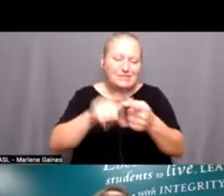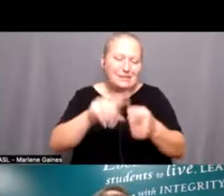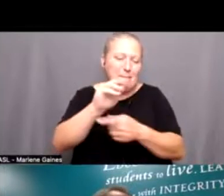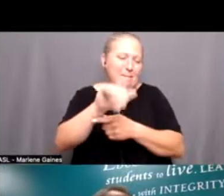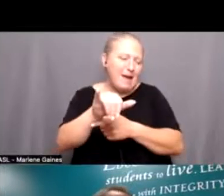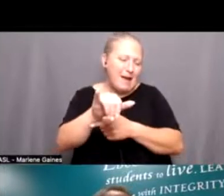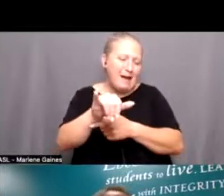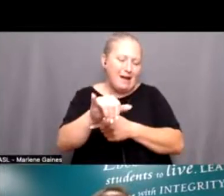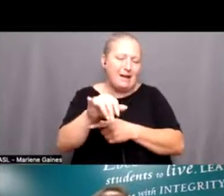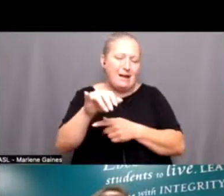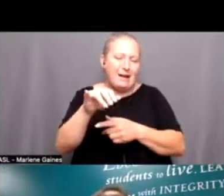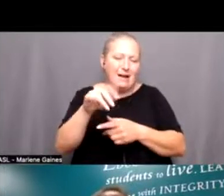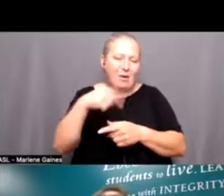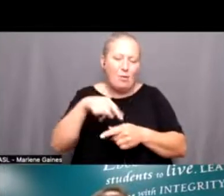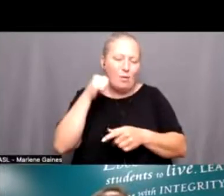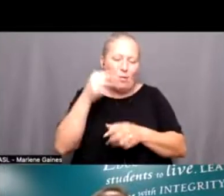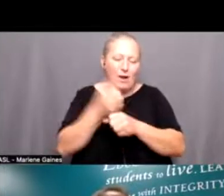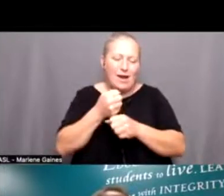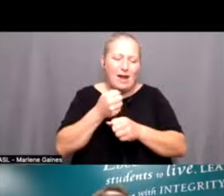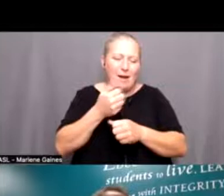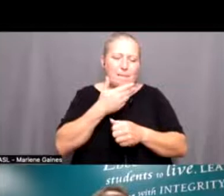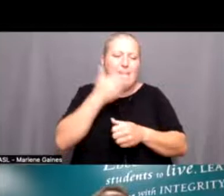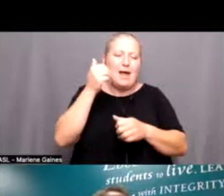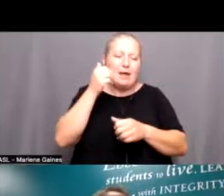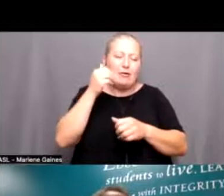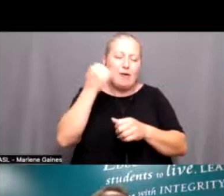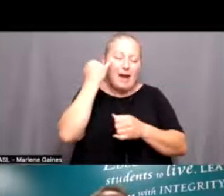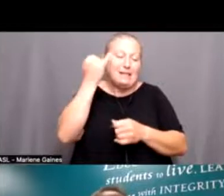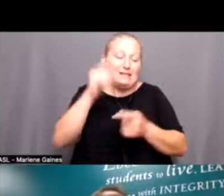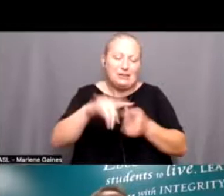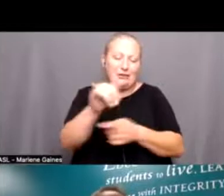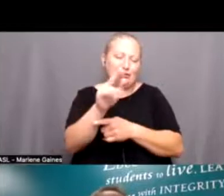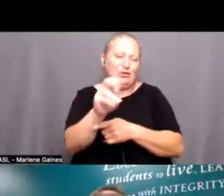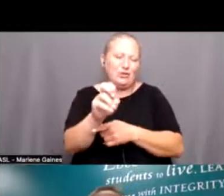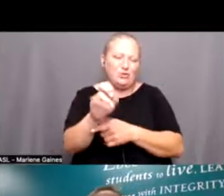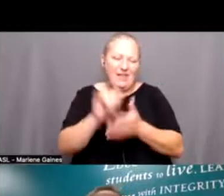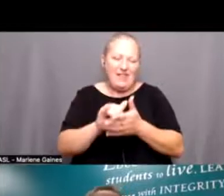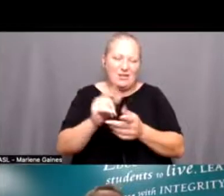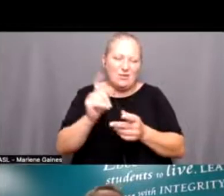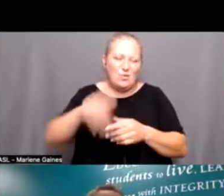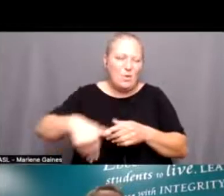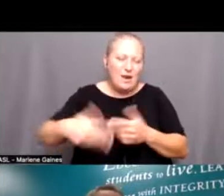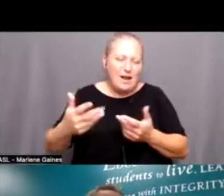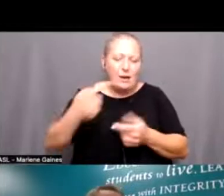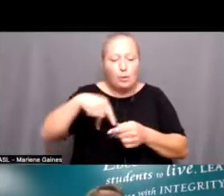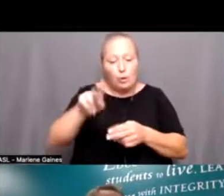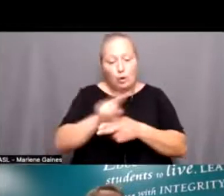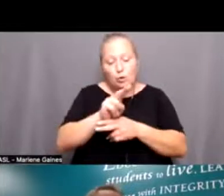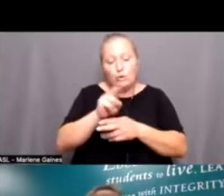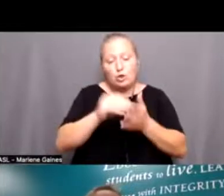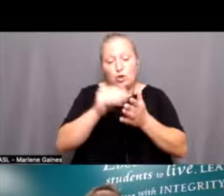And we wouldn't get a clear picture back until June, and that's obviously too late. So we do use the students' English